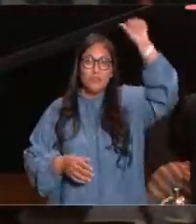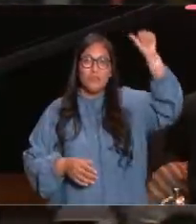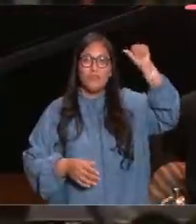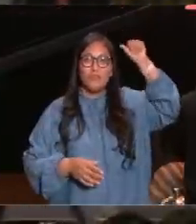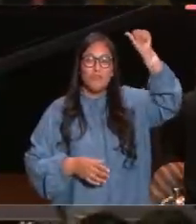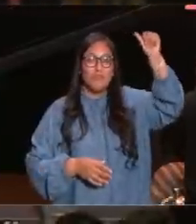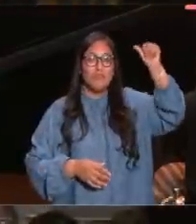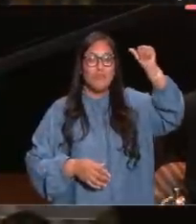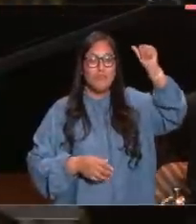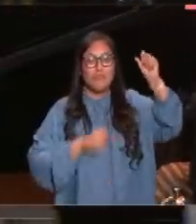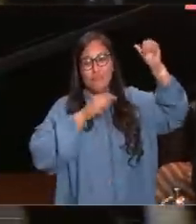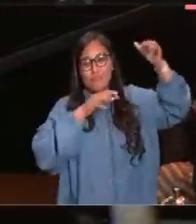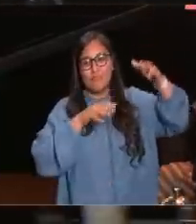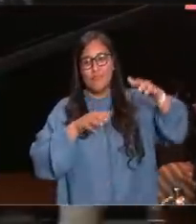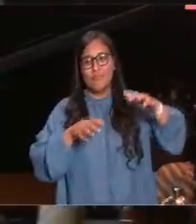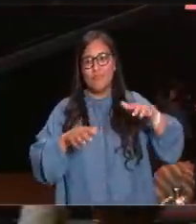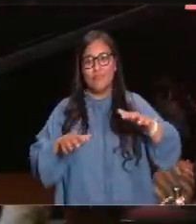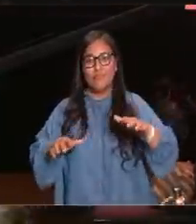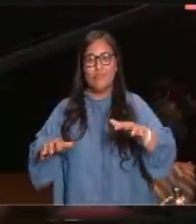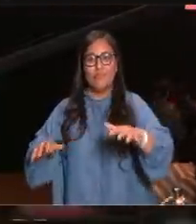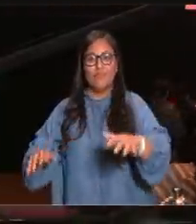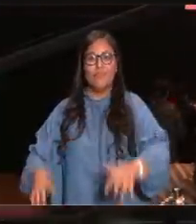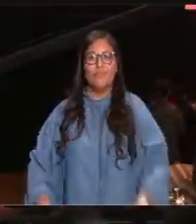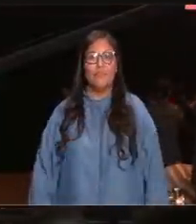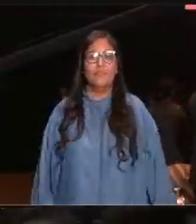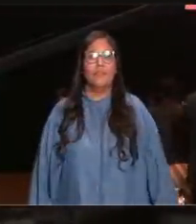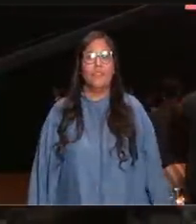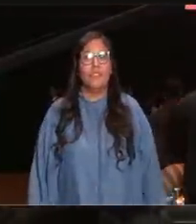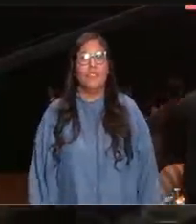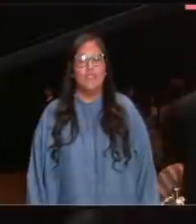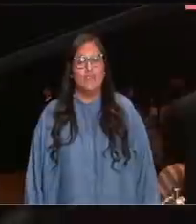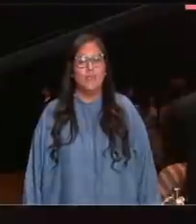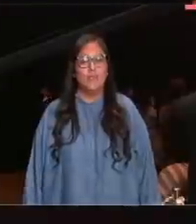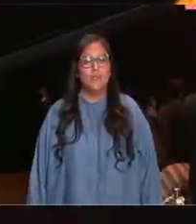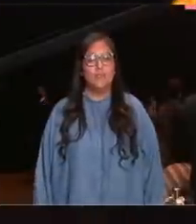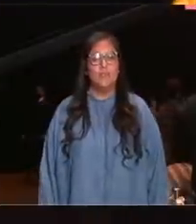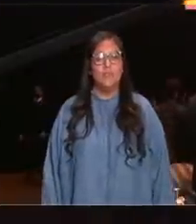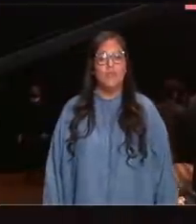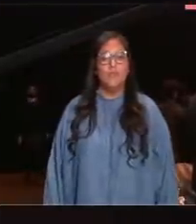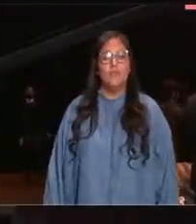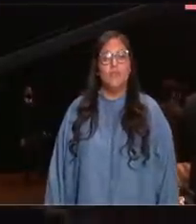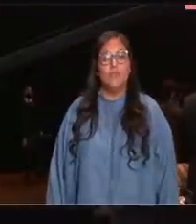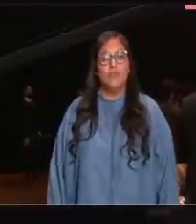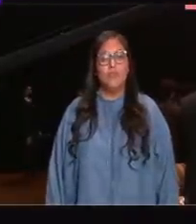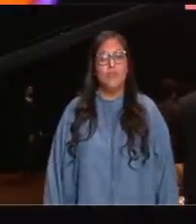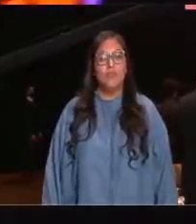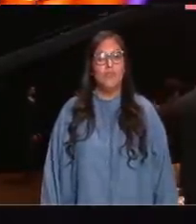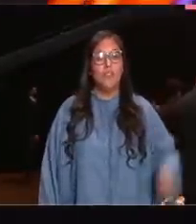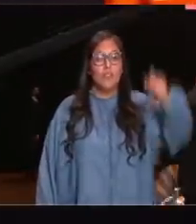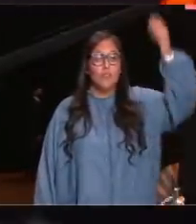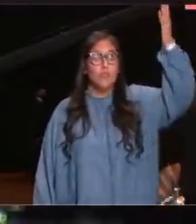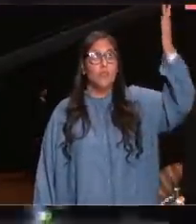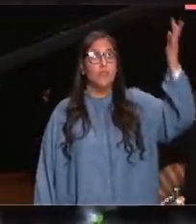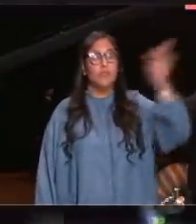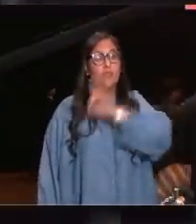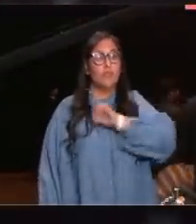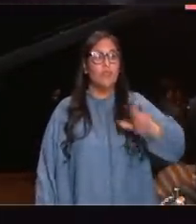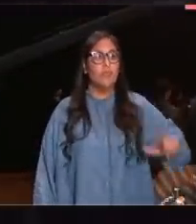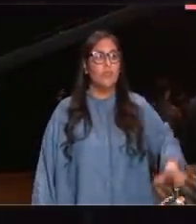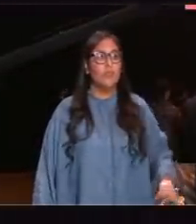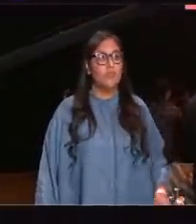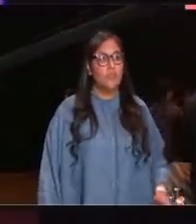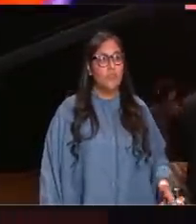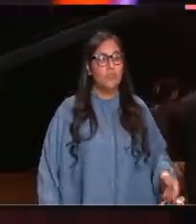Jesus. Hide us behind the cross, Lord God, and let it be you. Let it be you. Let it be you that moves. Let it be you